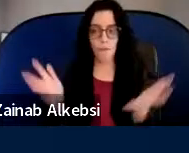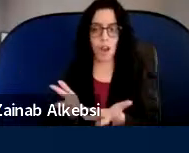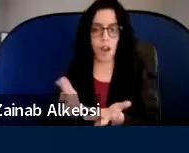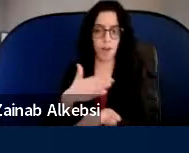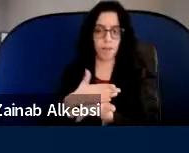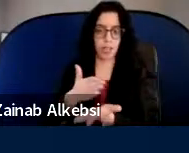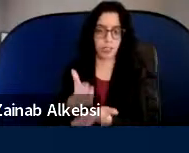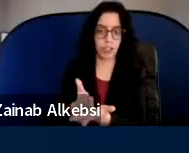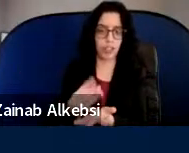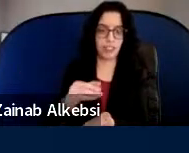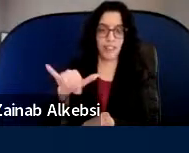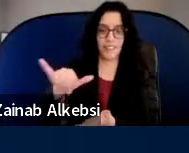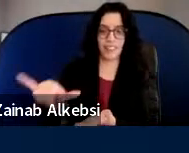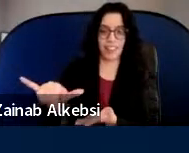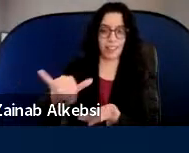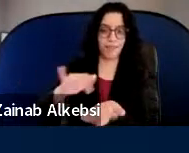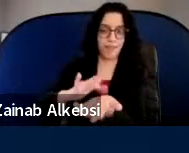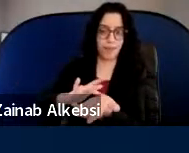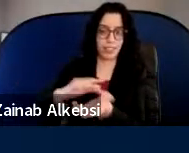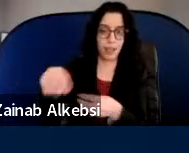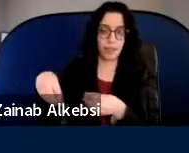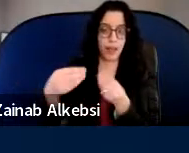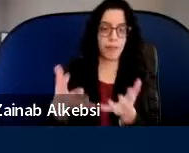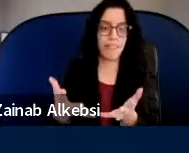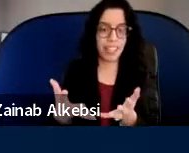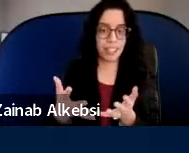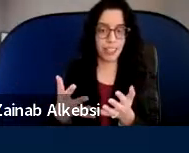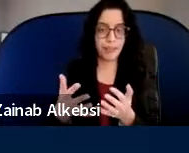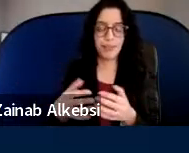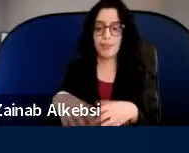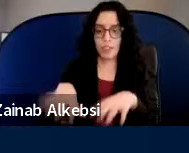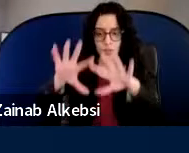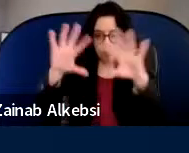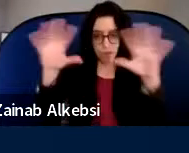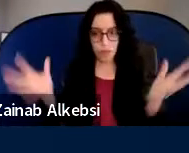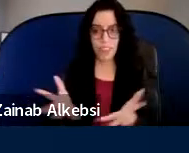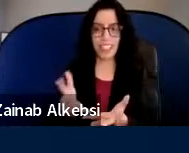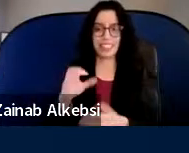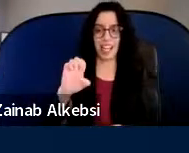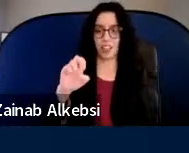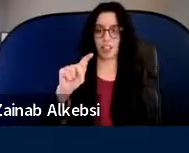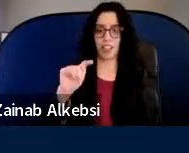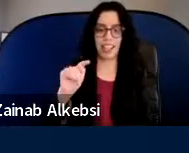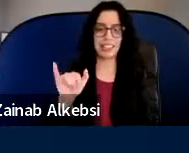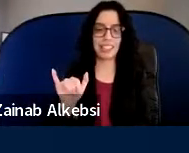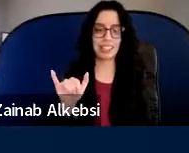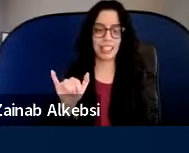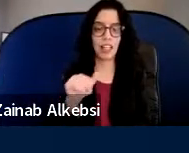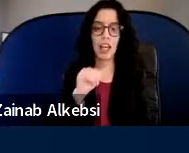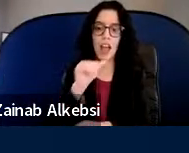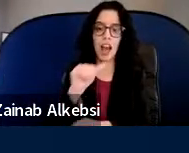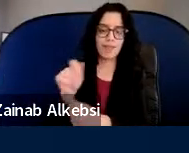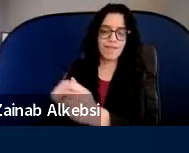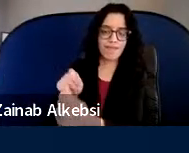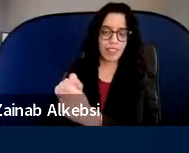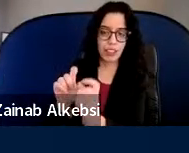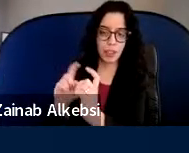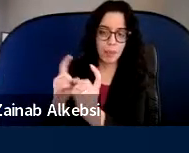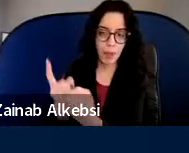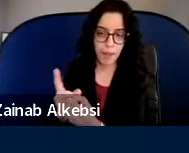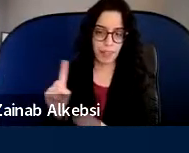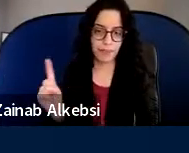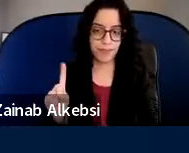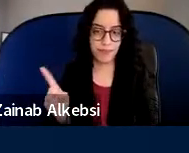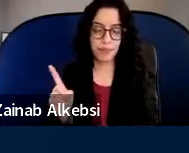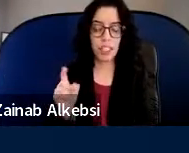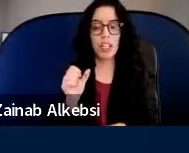their undue burden complaint is typically inappropriate. The burden looks at not the cost of service per